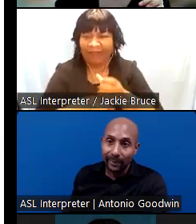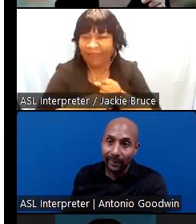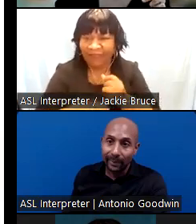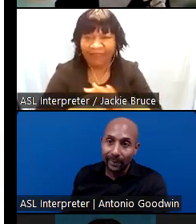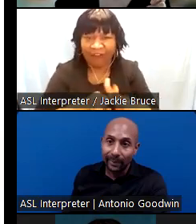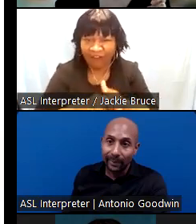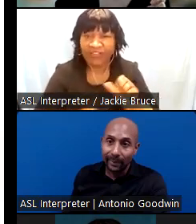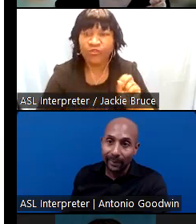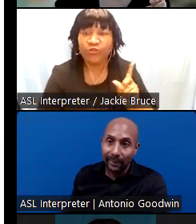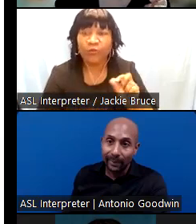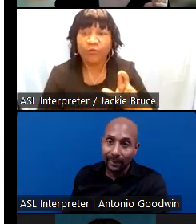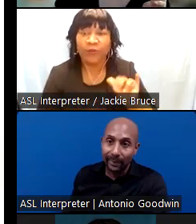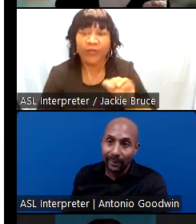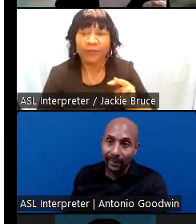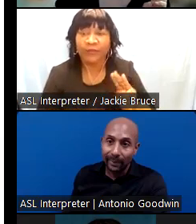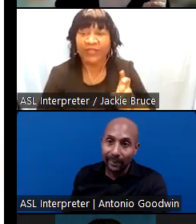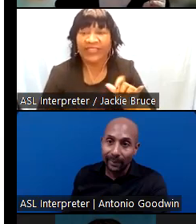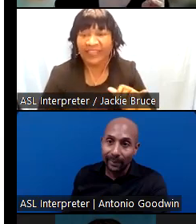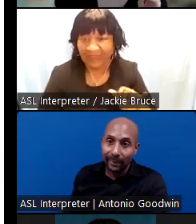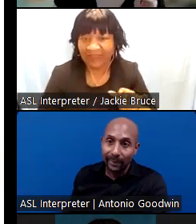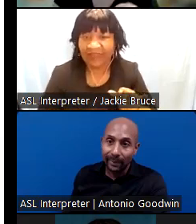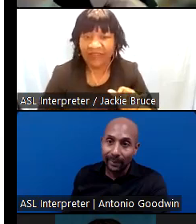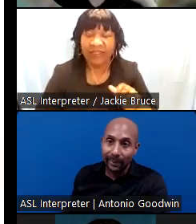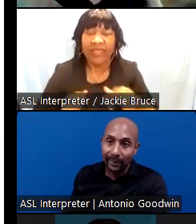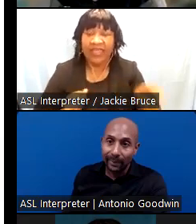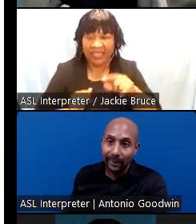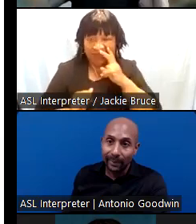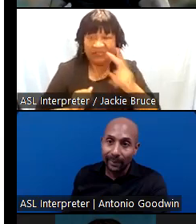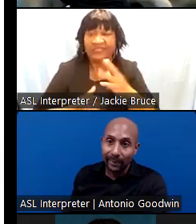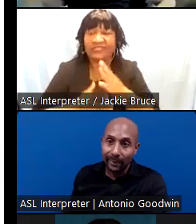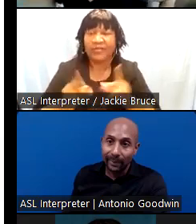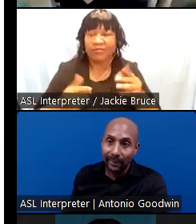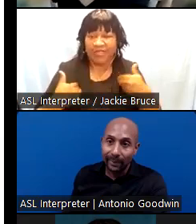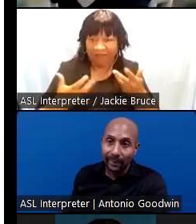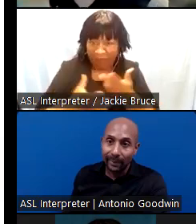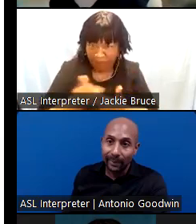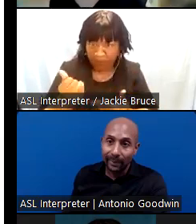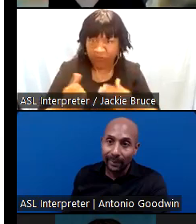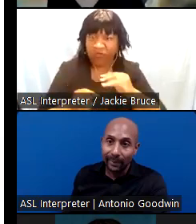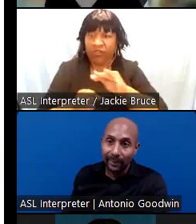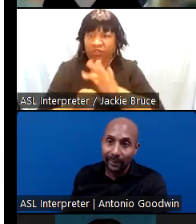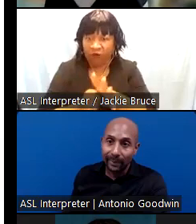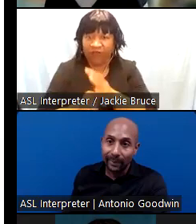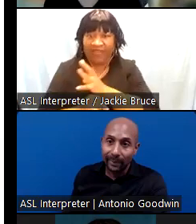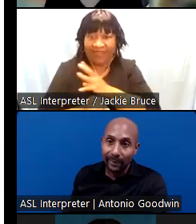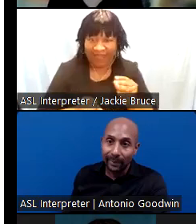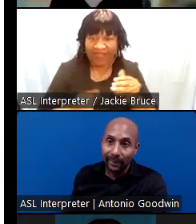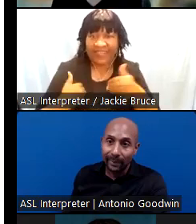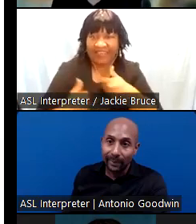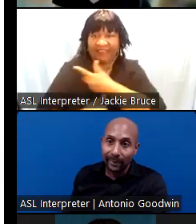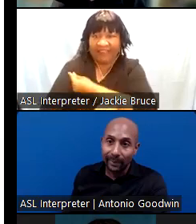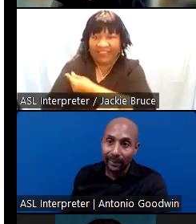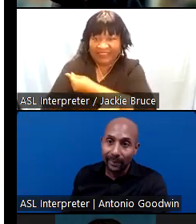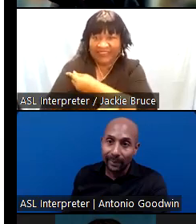at someone's immunity and if they've had both COVID and the